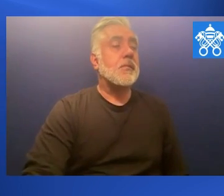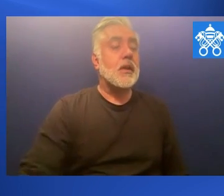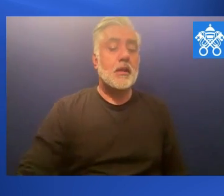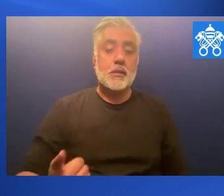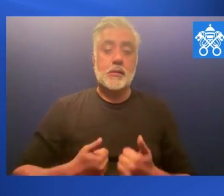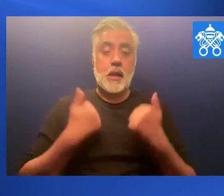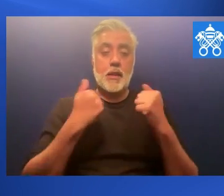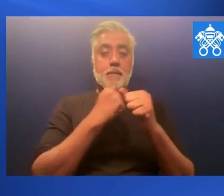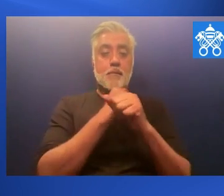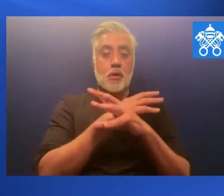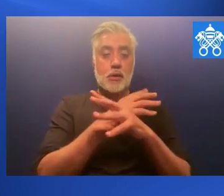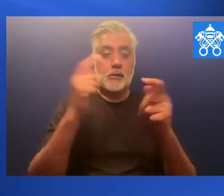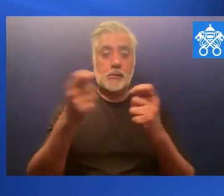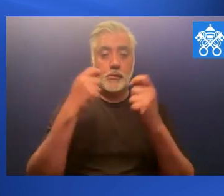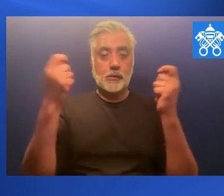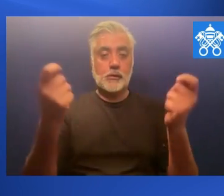And we now bring this